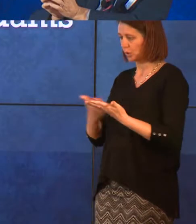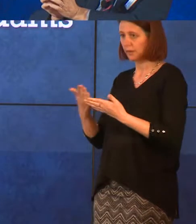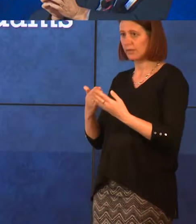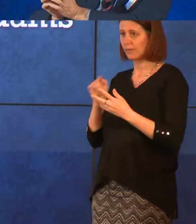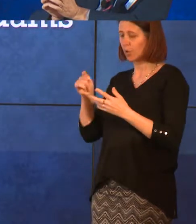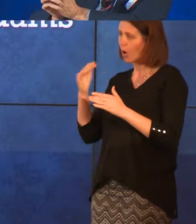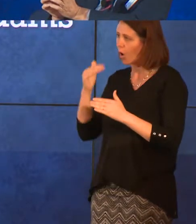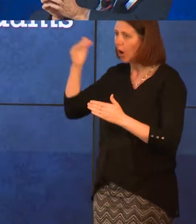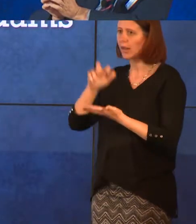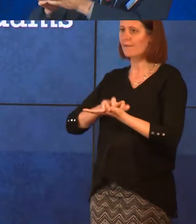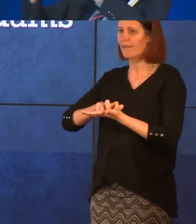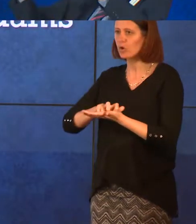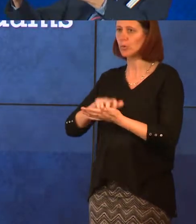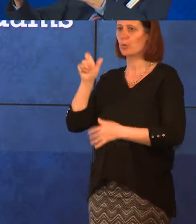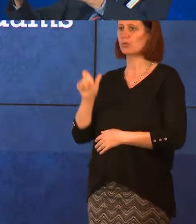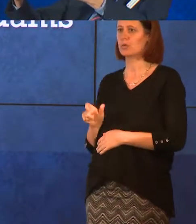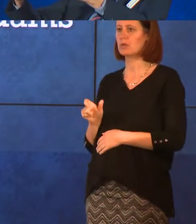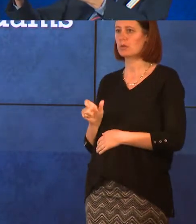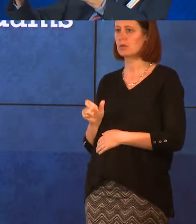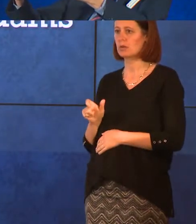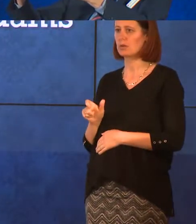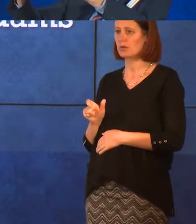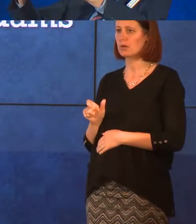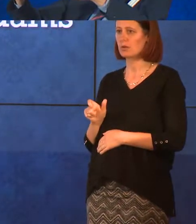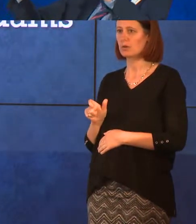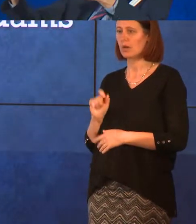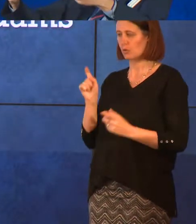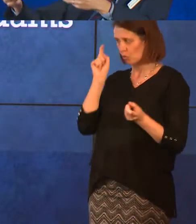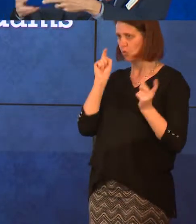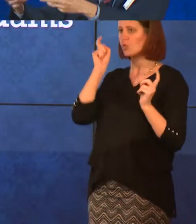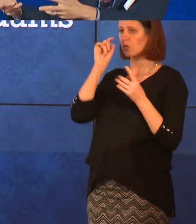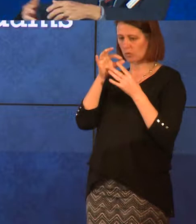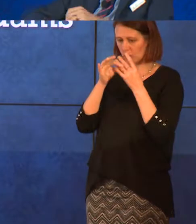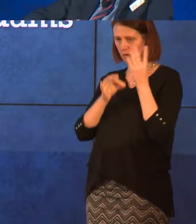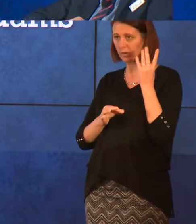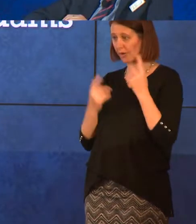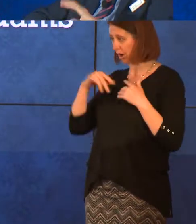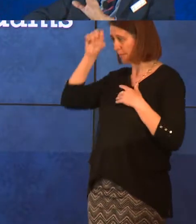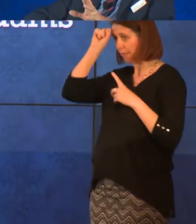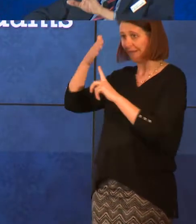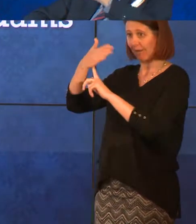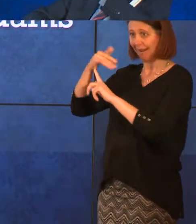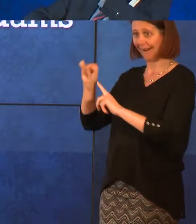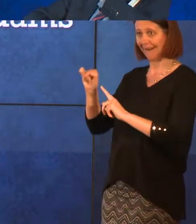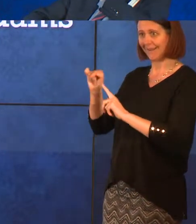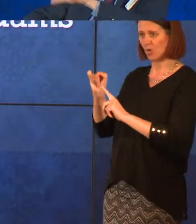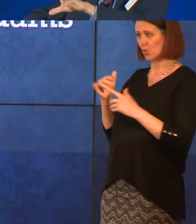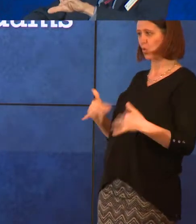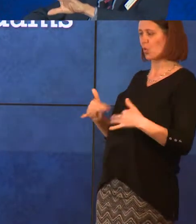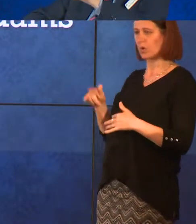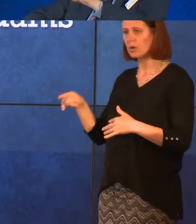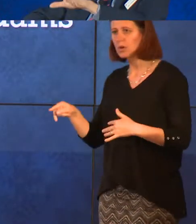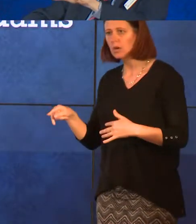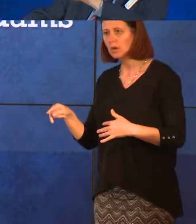vulnerable person. And so that raises all kinds of concerns. I remember flagging this, and this is not a new